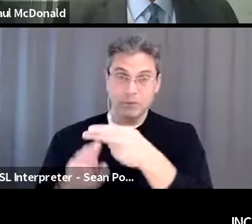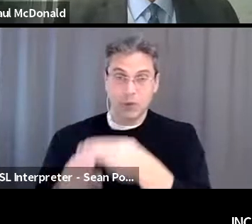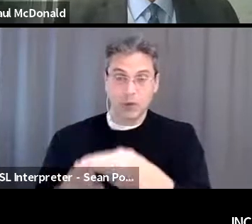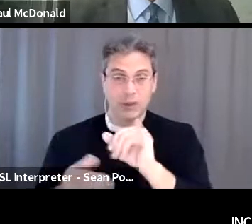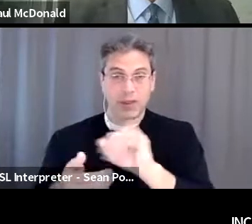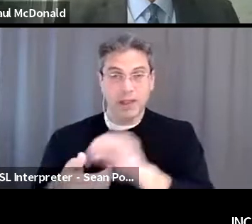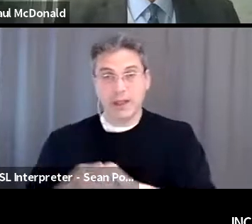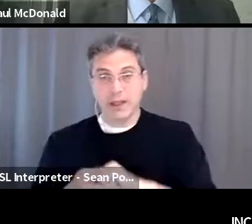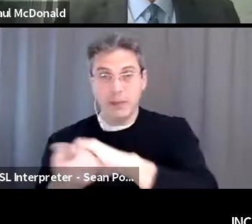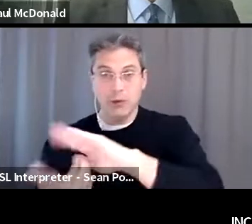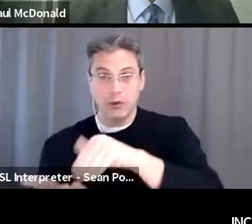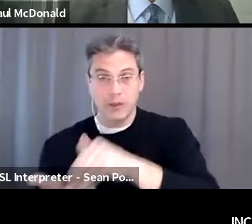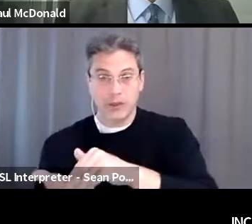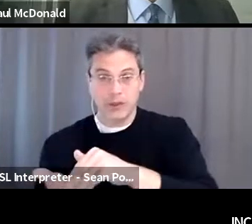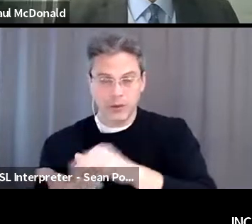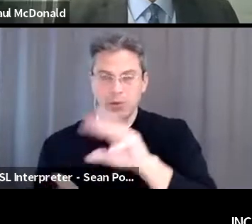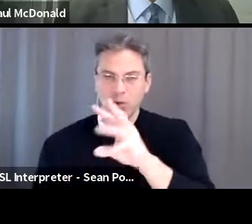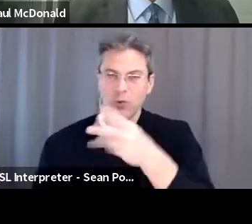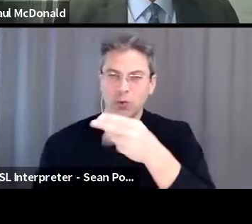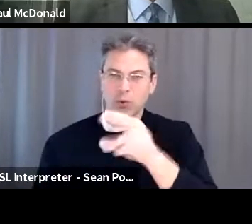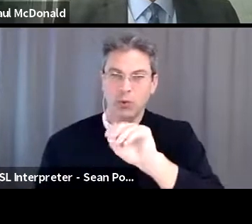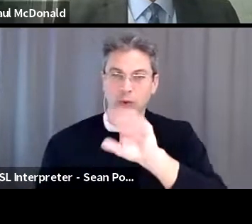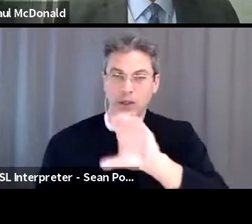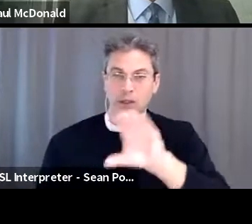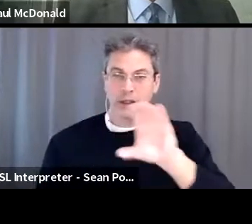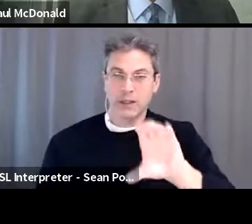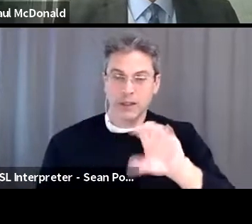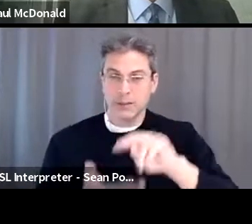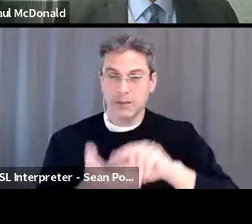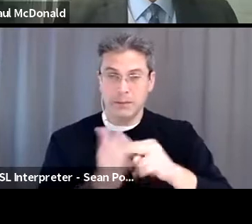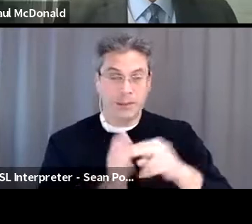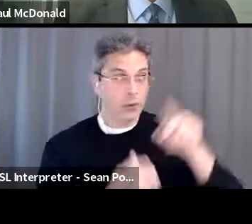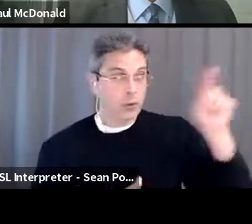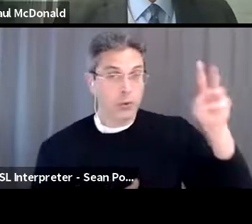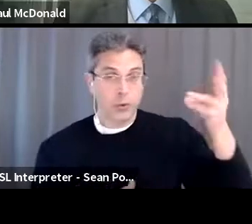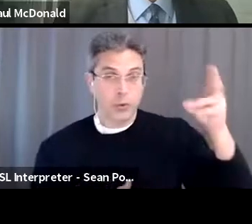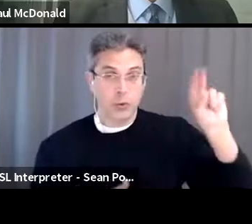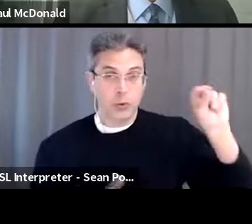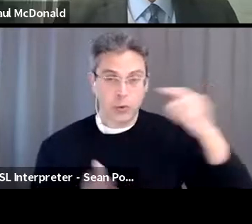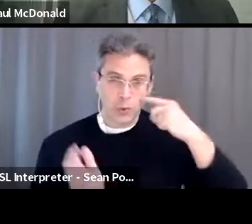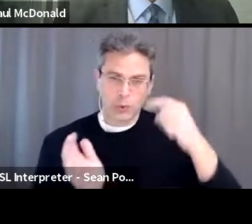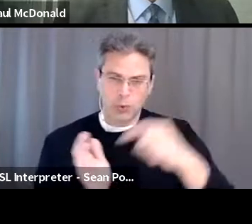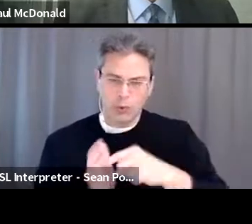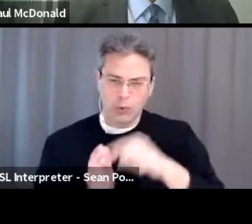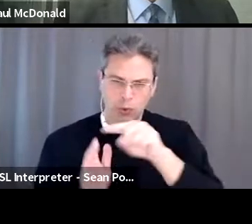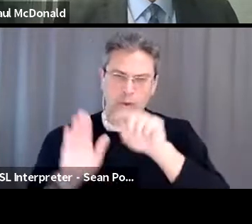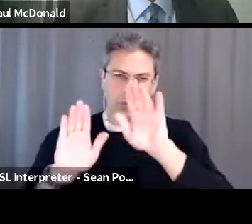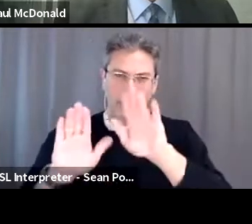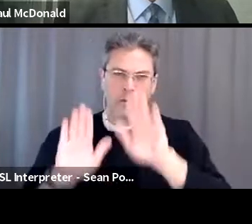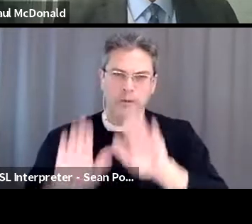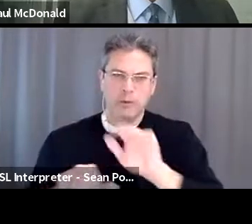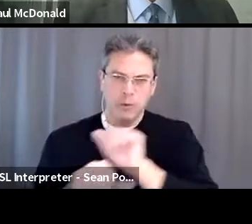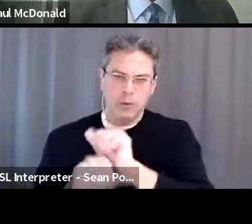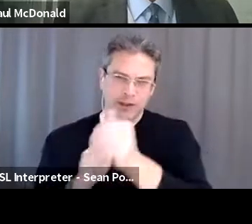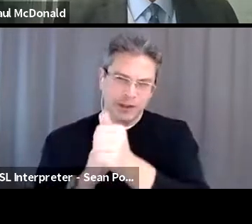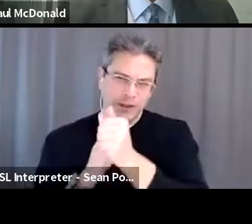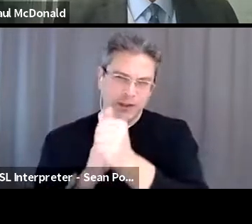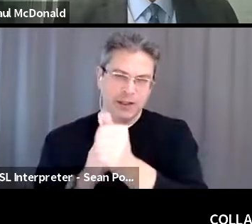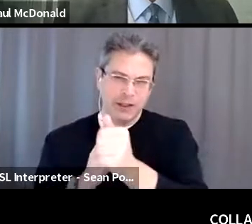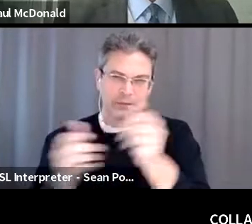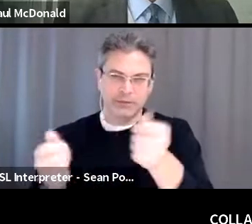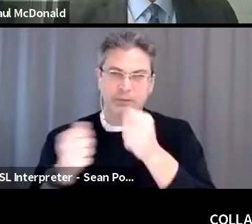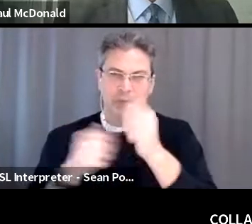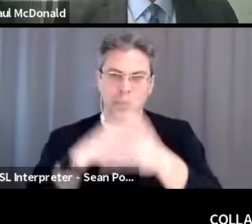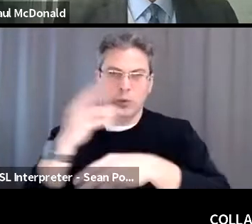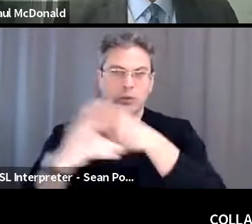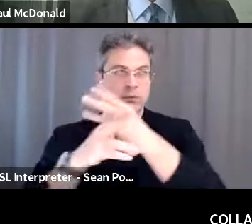has recognized the outstanding work that the Global Strategy Lab has been doing to call attention to the issue